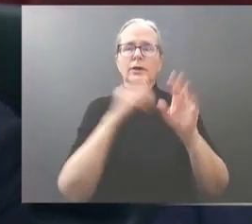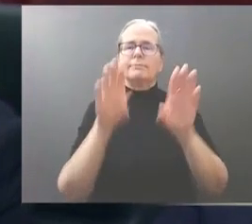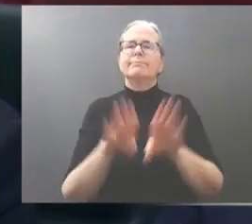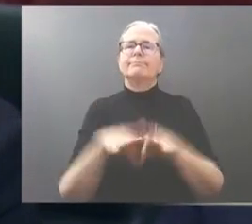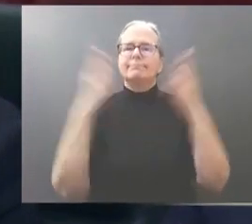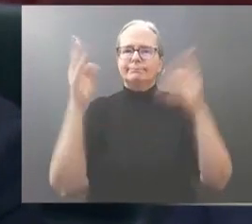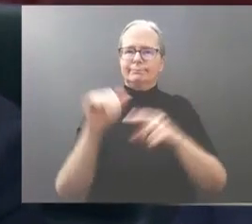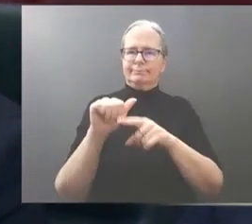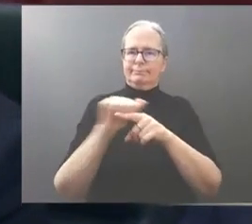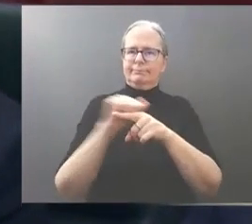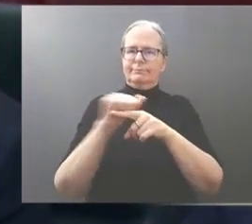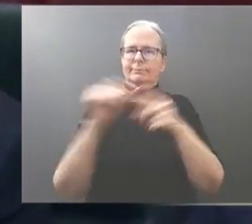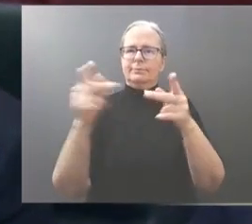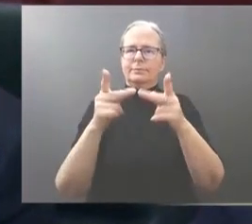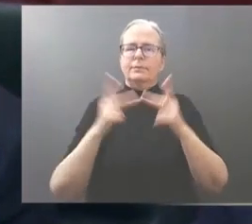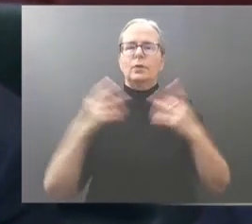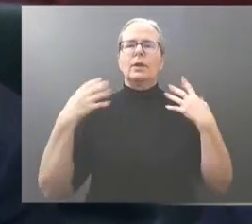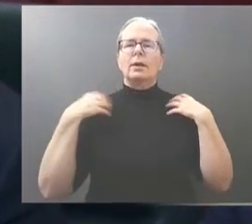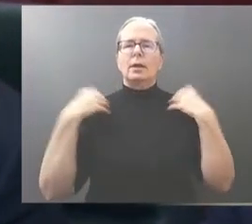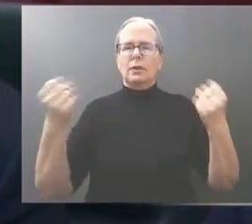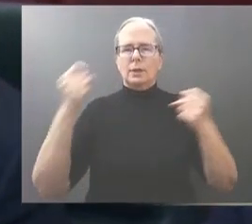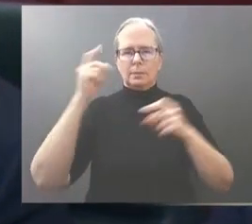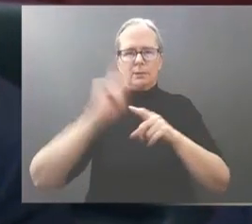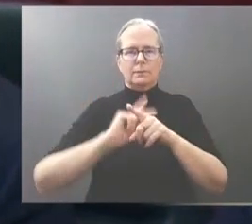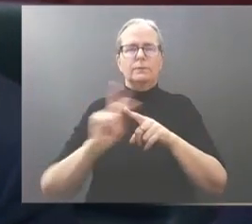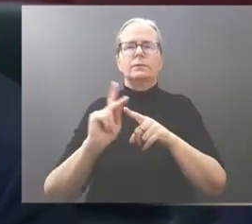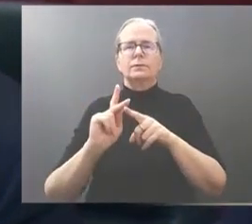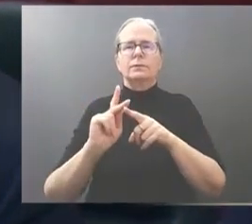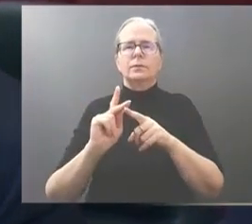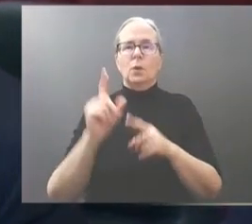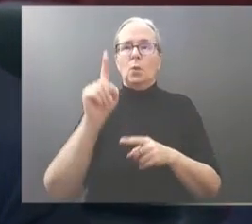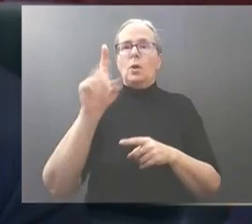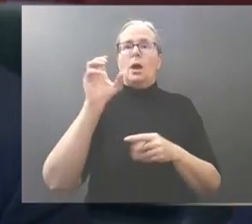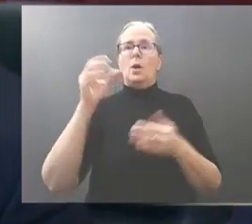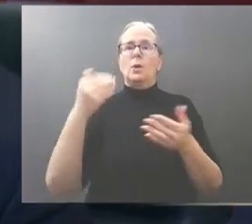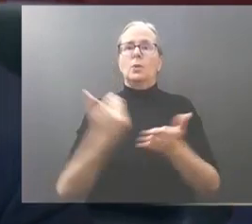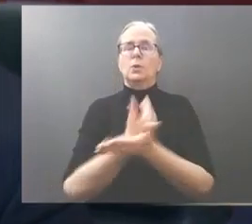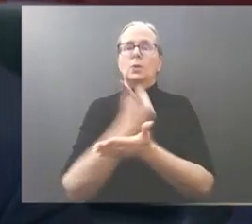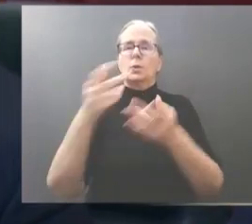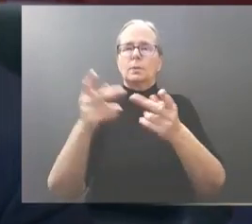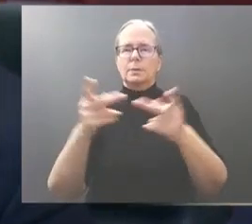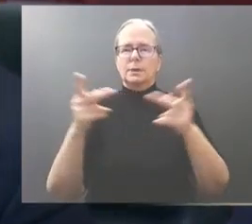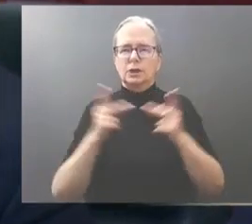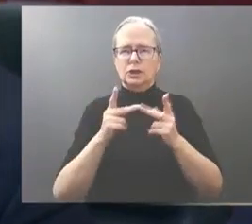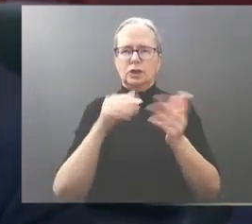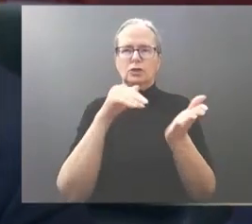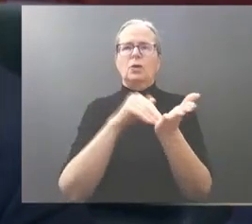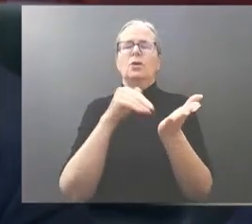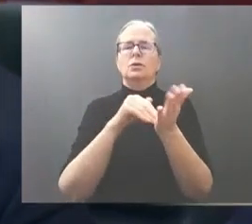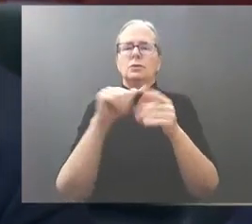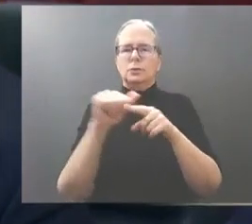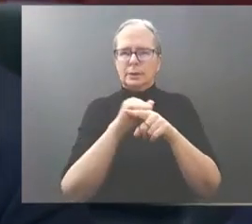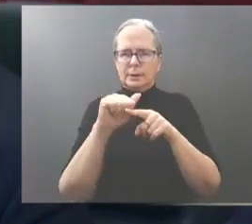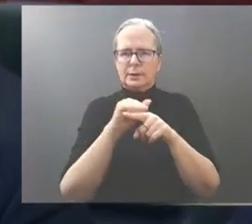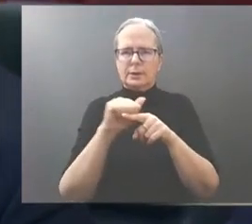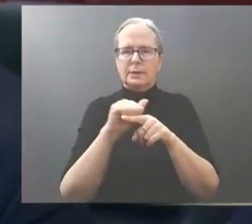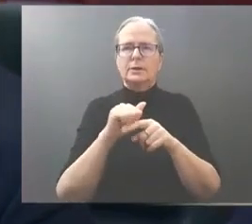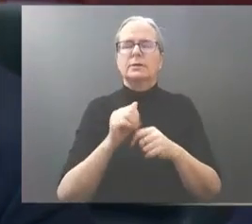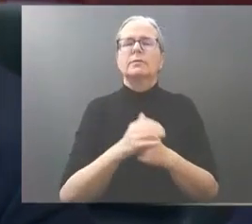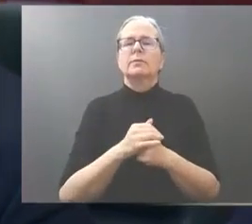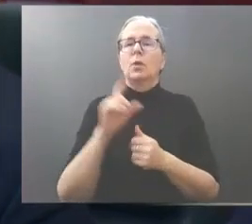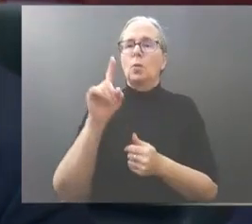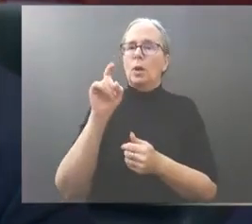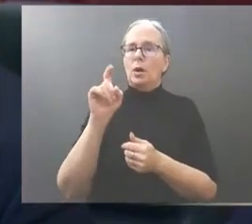100 new residency spots for doctors, and 120 new spots for physician training